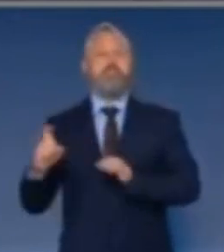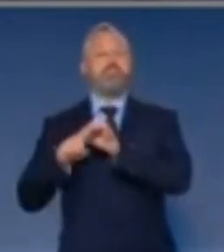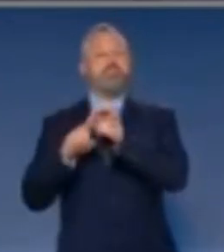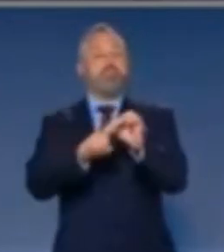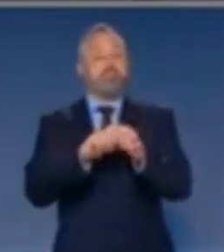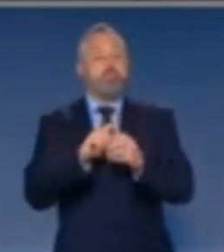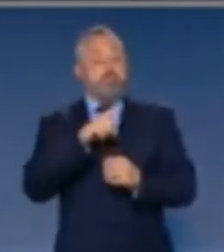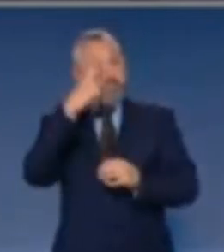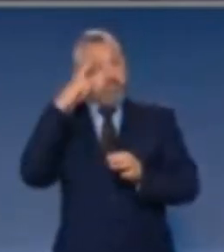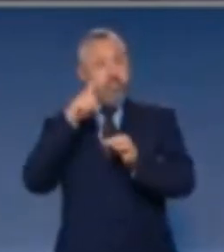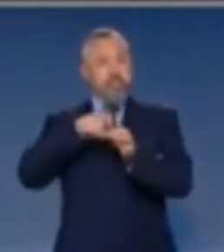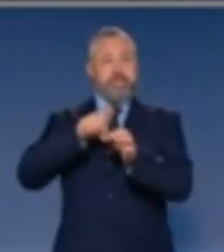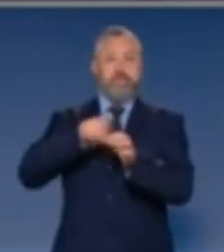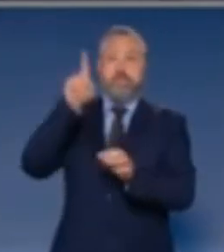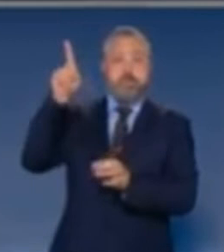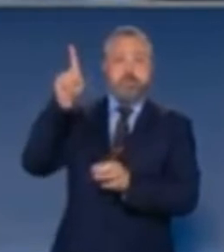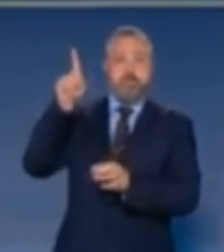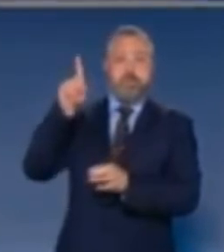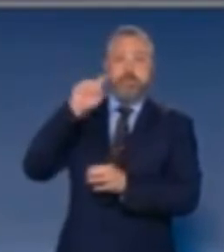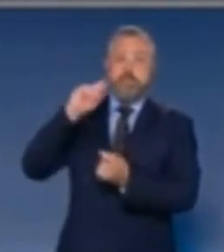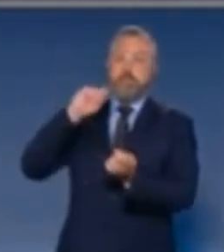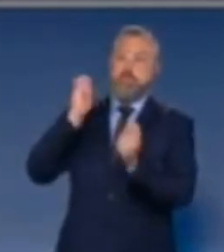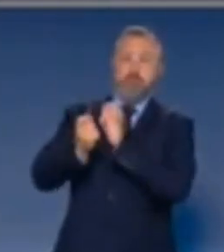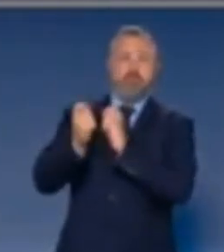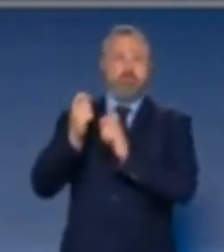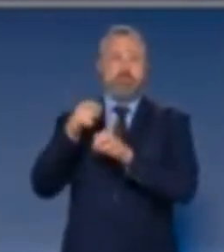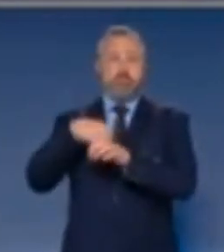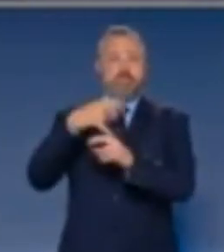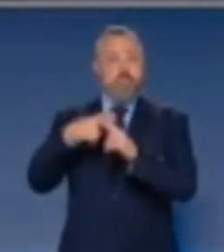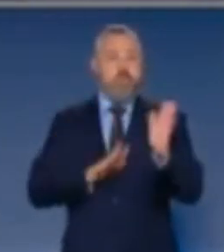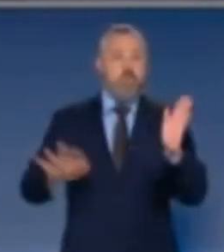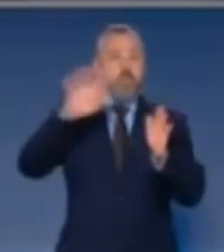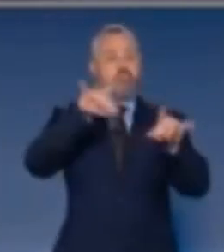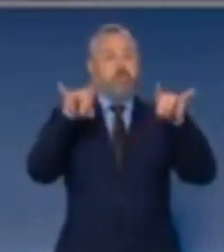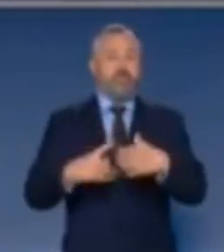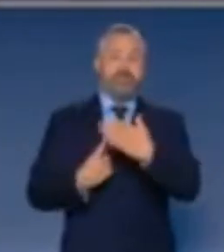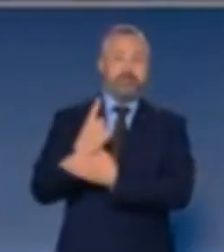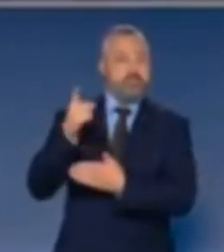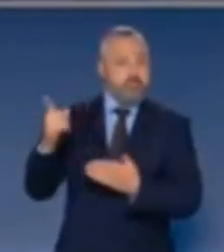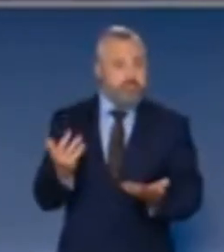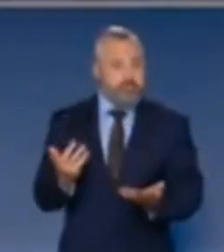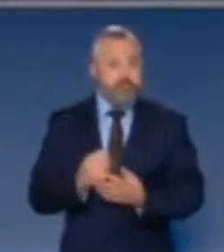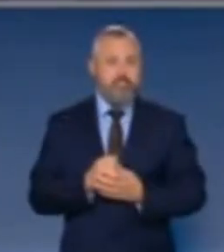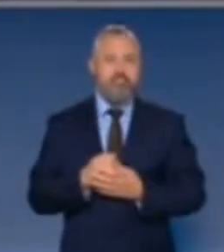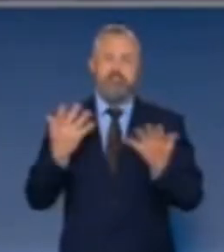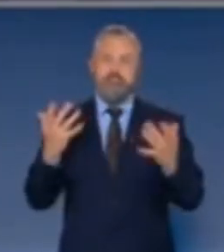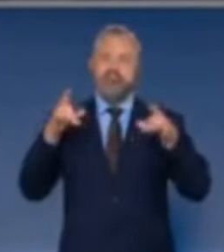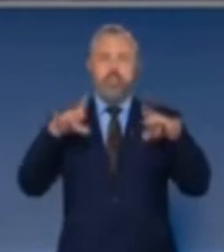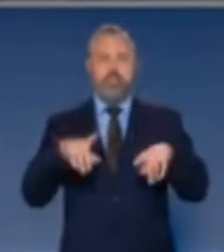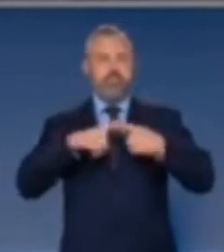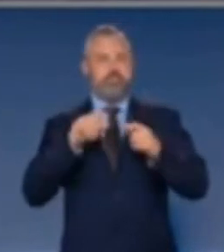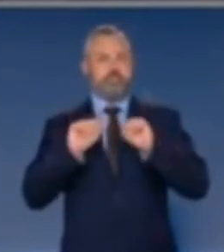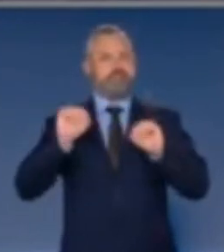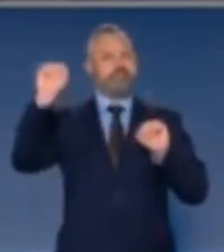Aspen Medical across all states? Well, Aspen does have a different practice. So in other words, the department is reviewing exactly that right